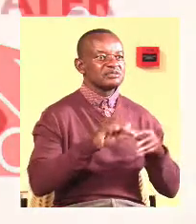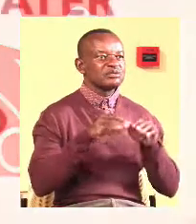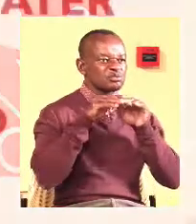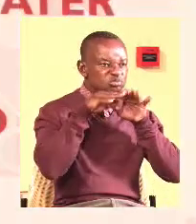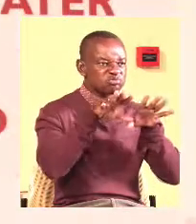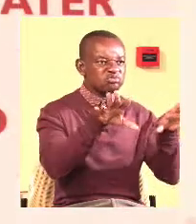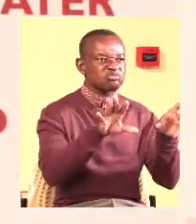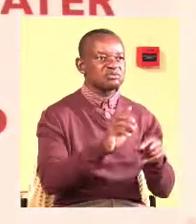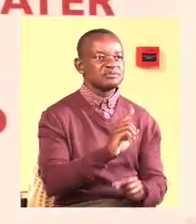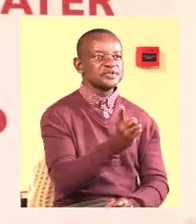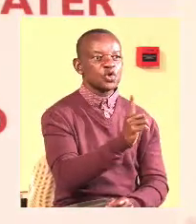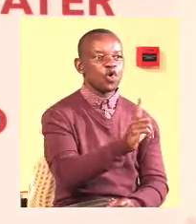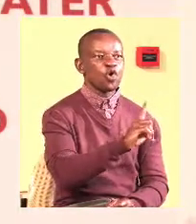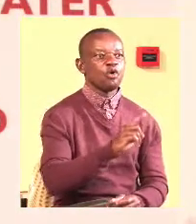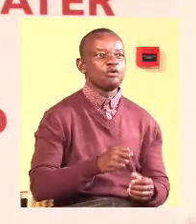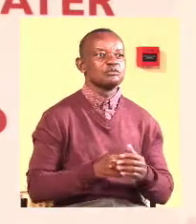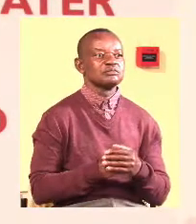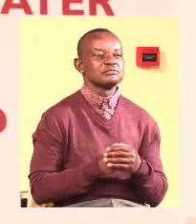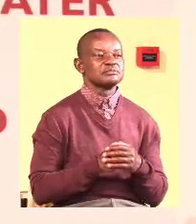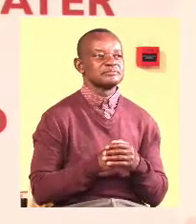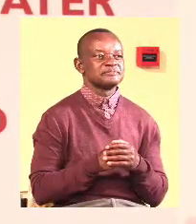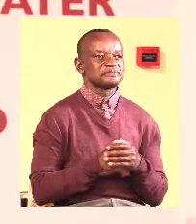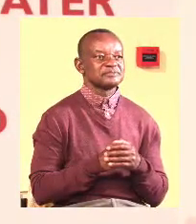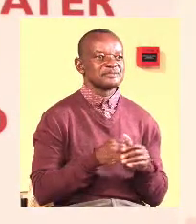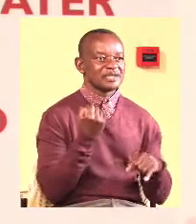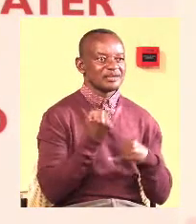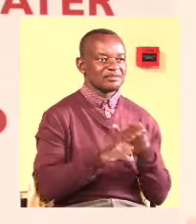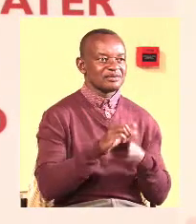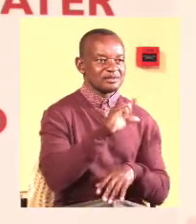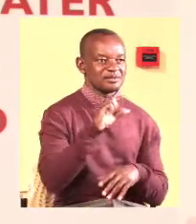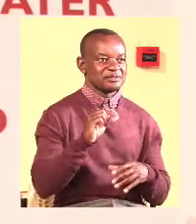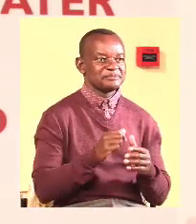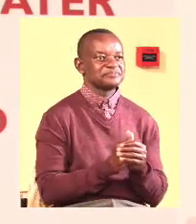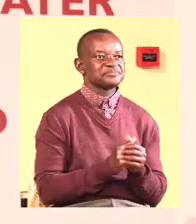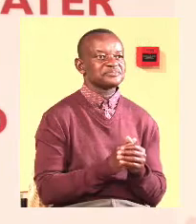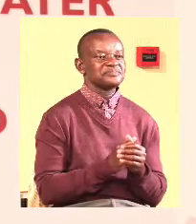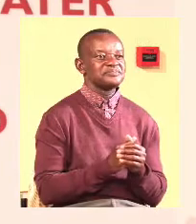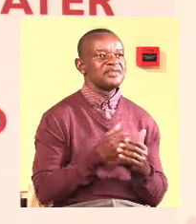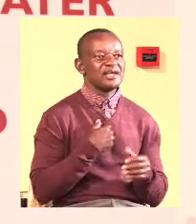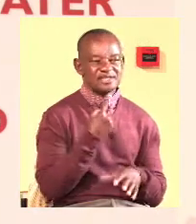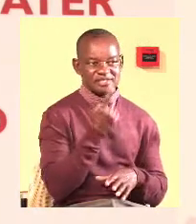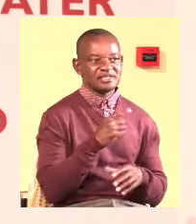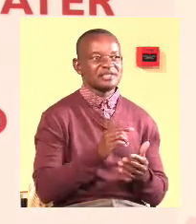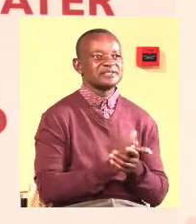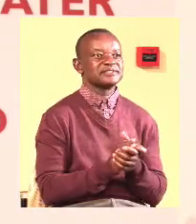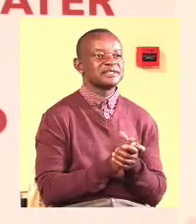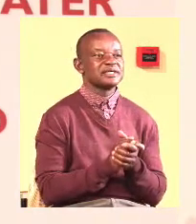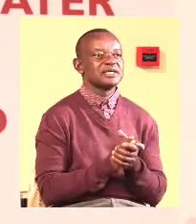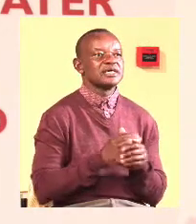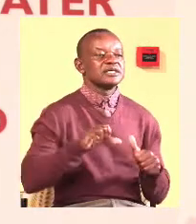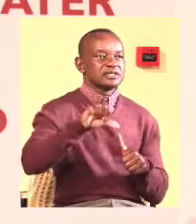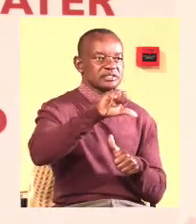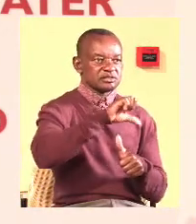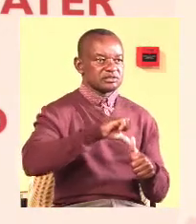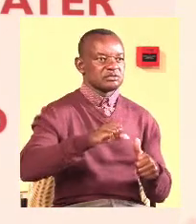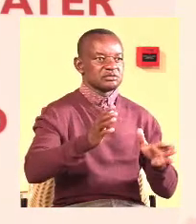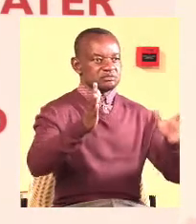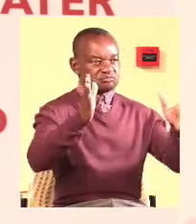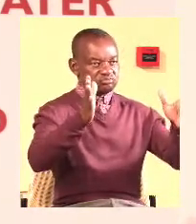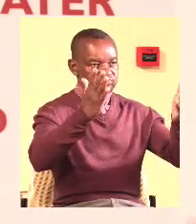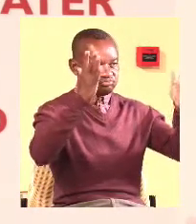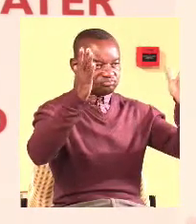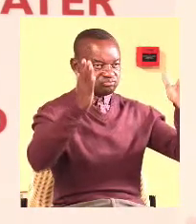much. You know, we are saying that social mobilization, community engagement is